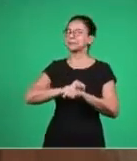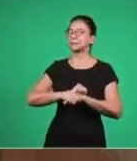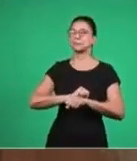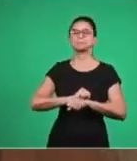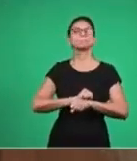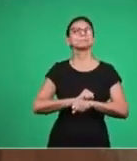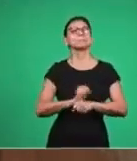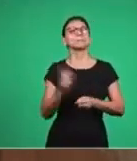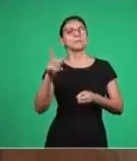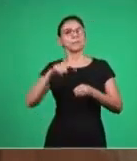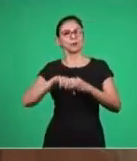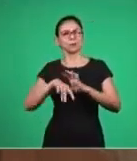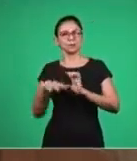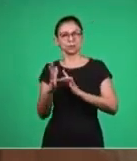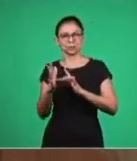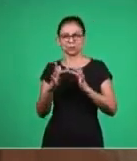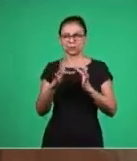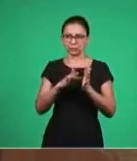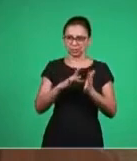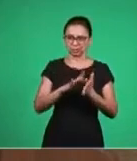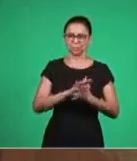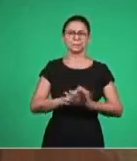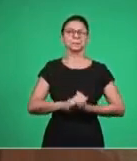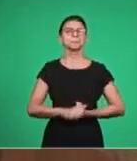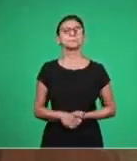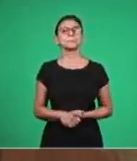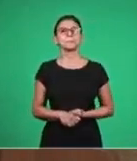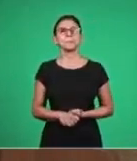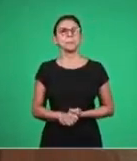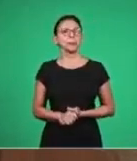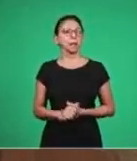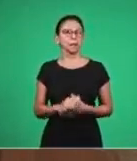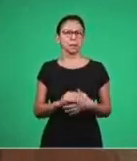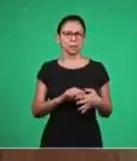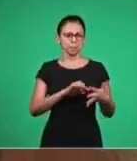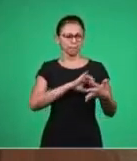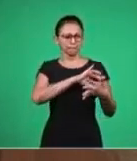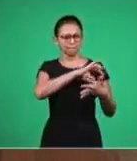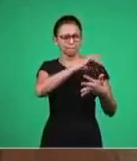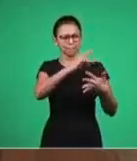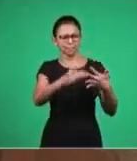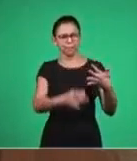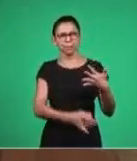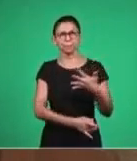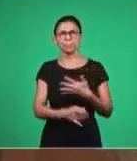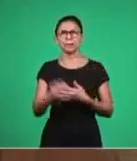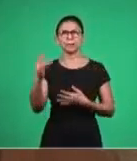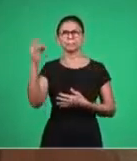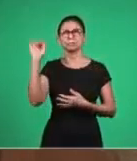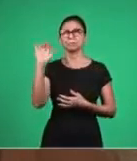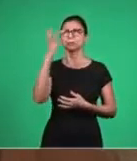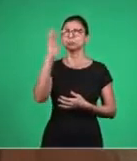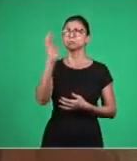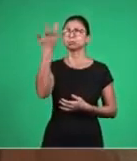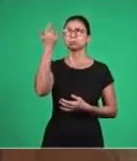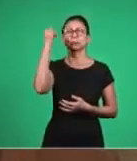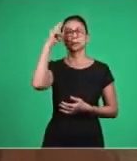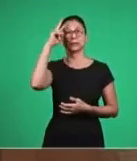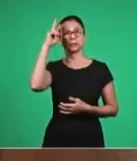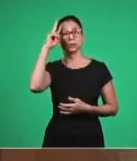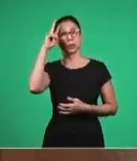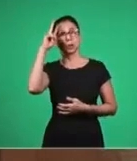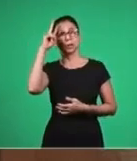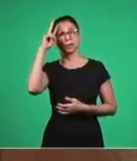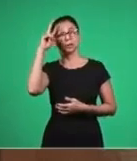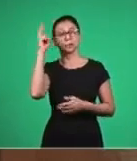ever, because all the facts, the historical facts,